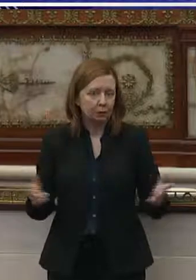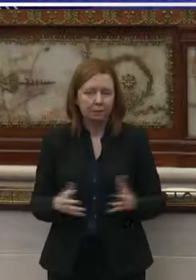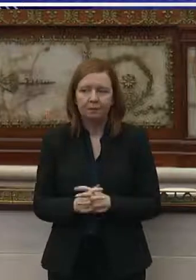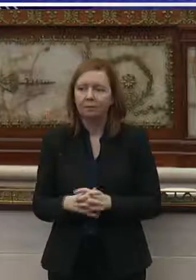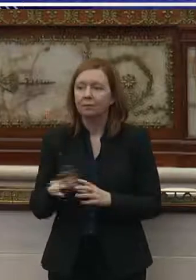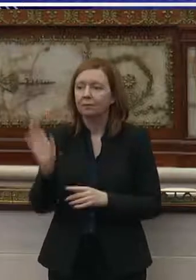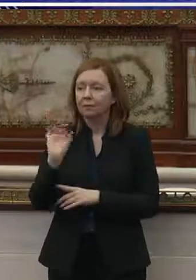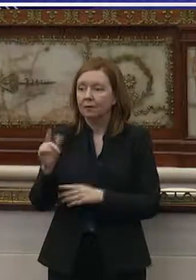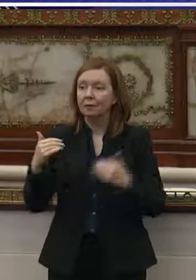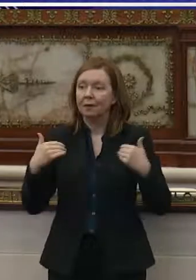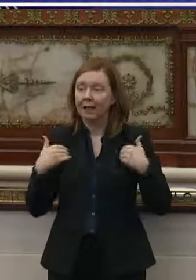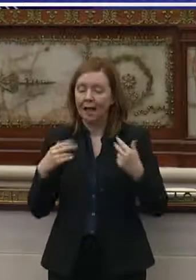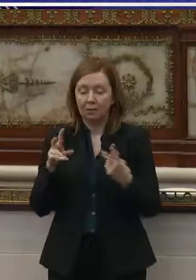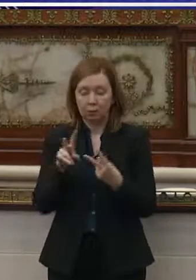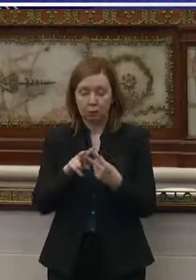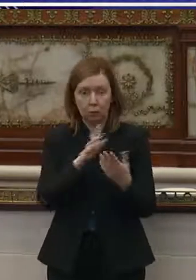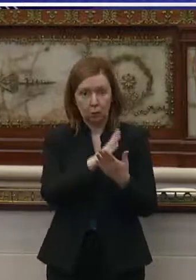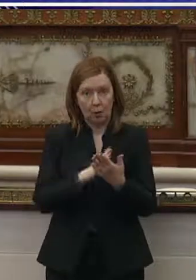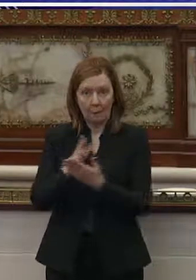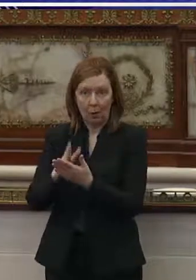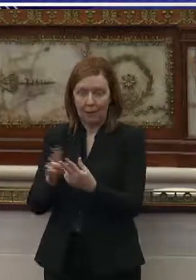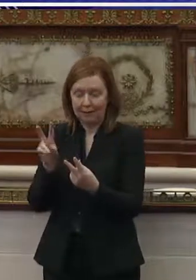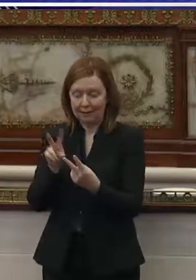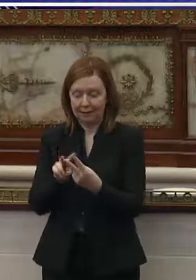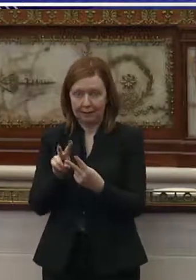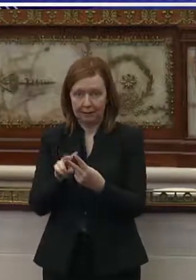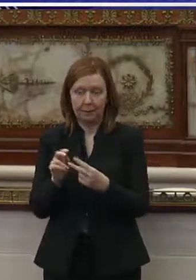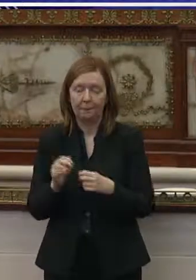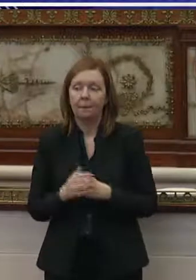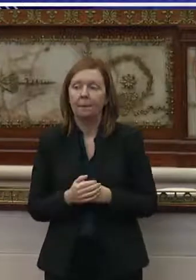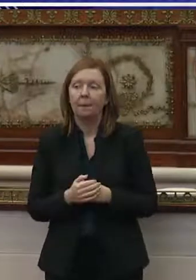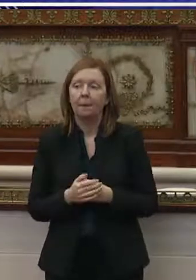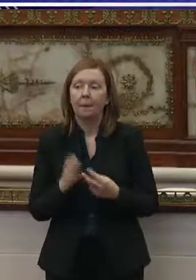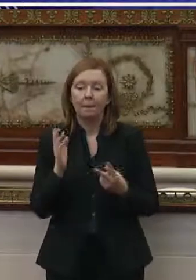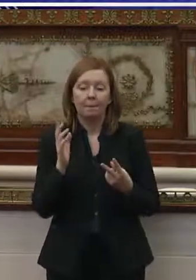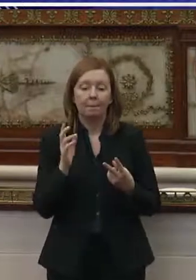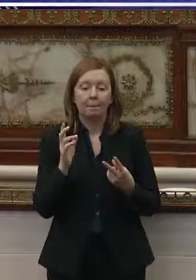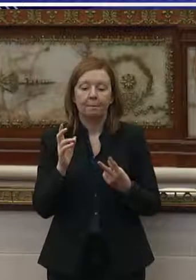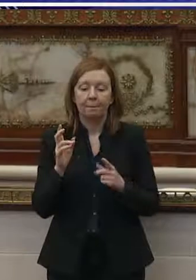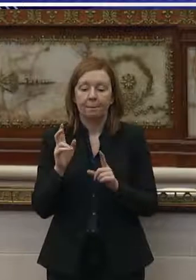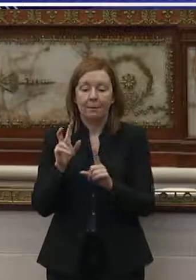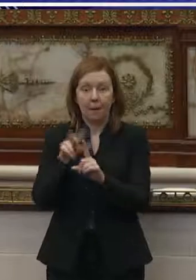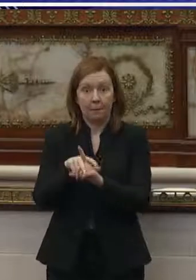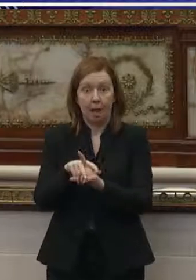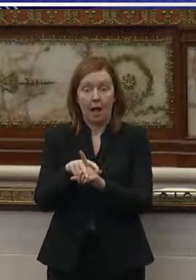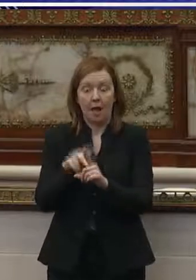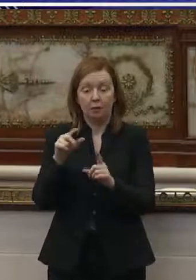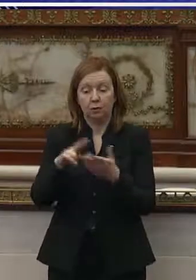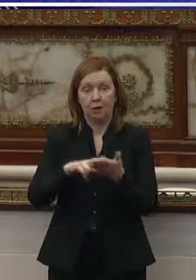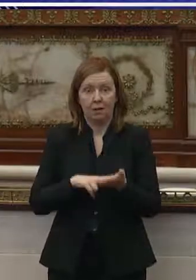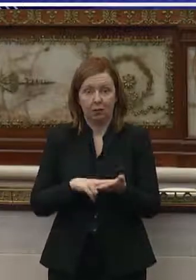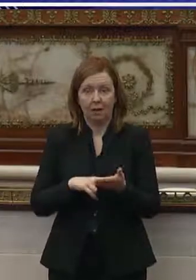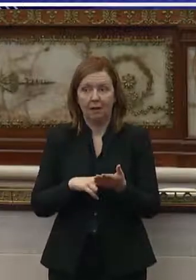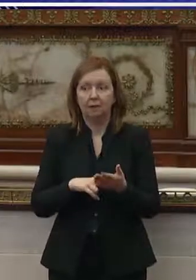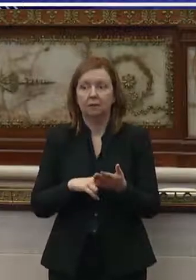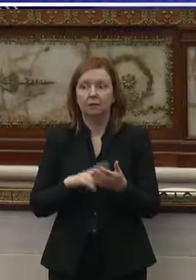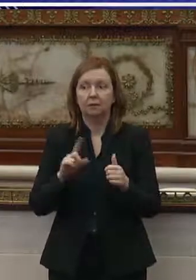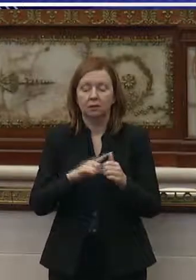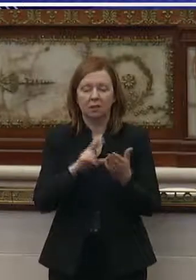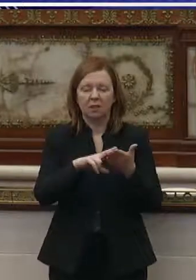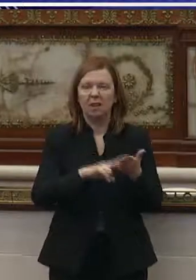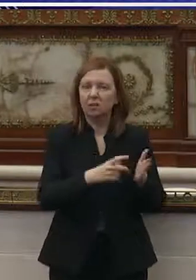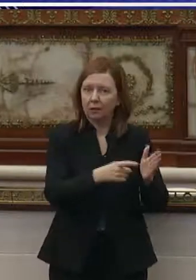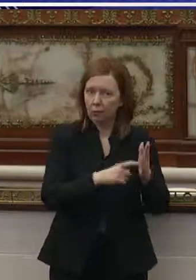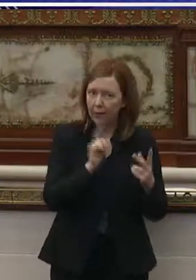The bill has 2 components, and it would apply to the following contracts under contract